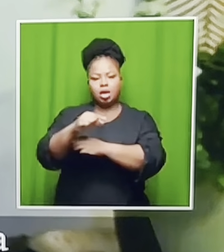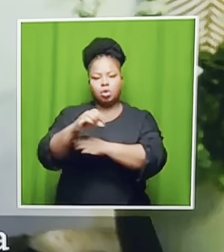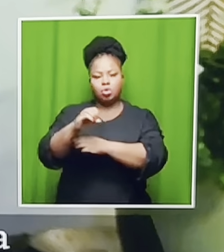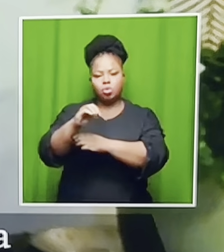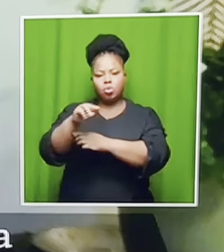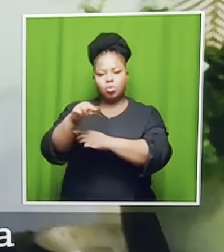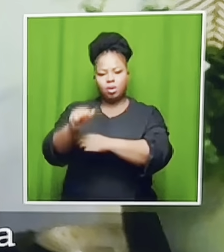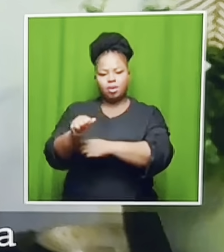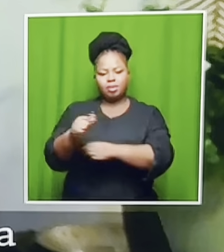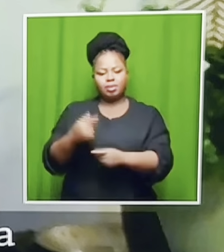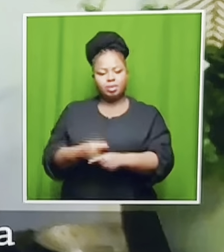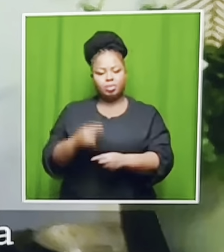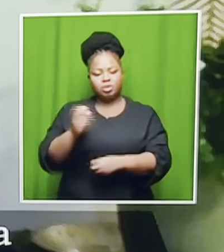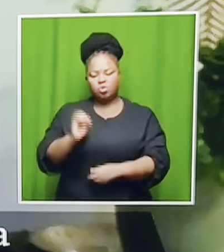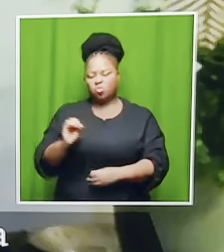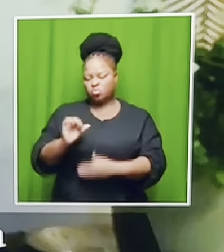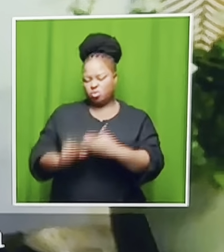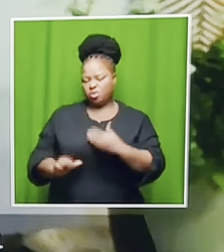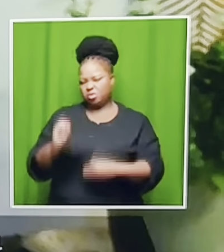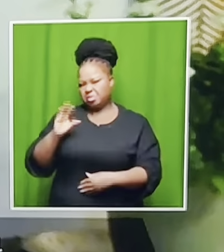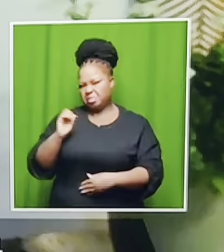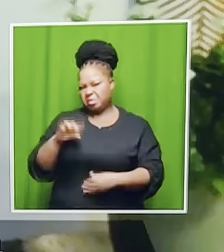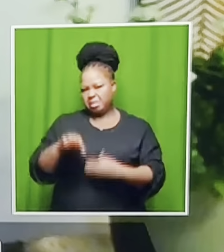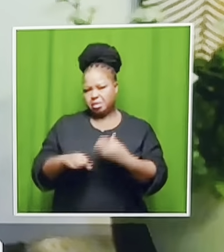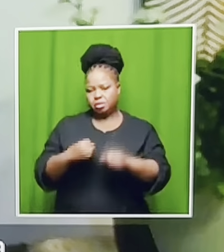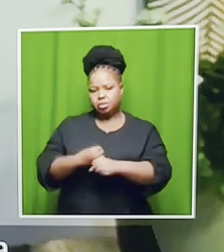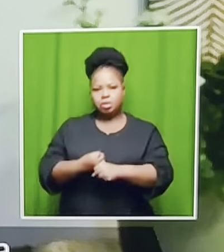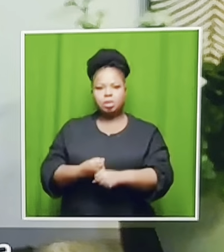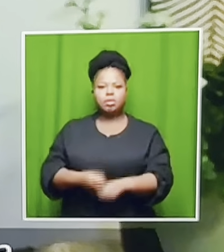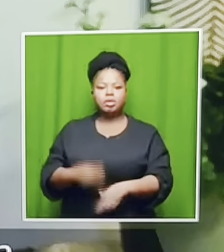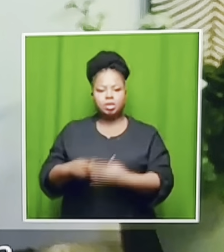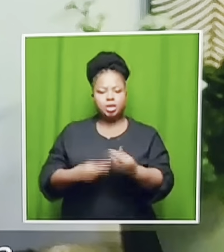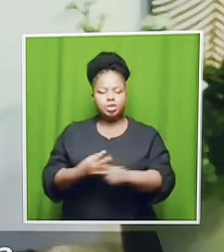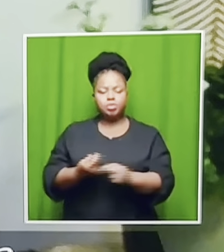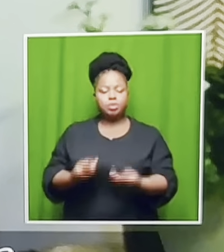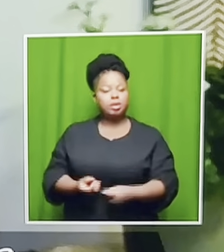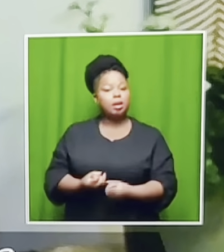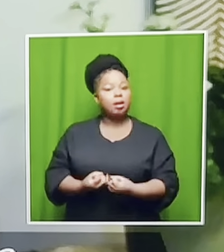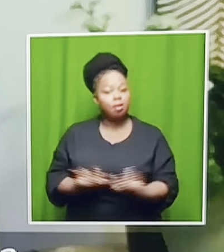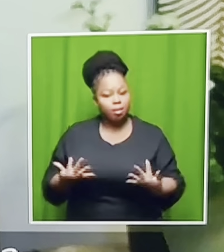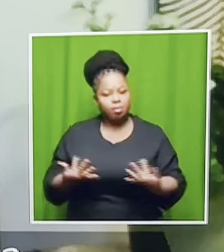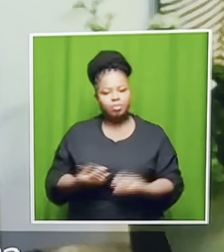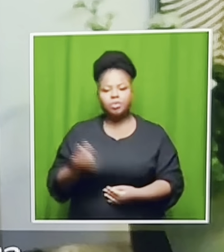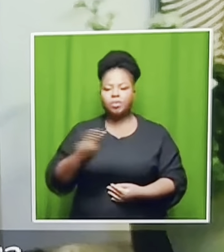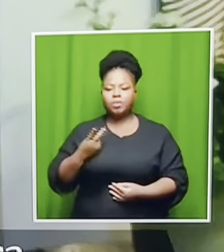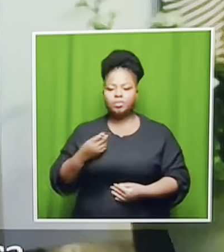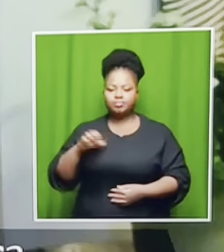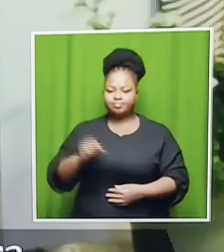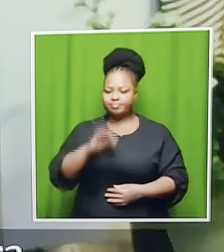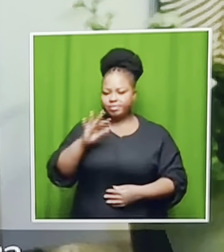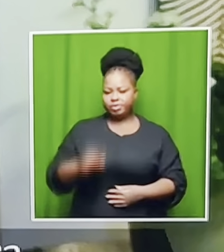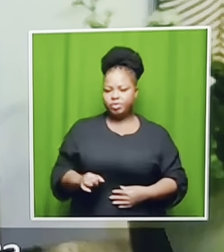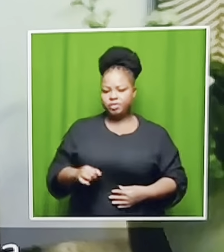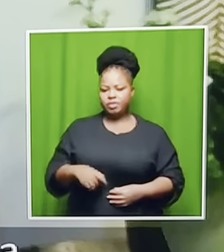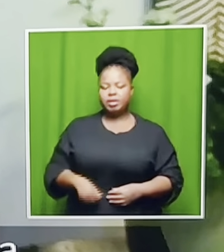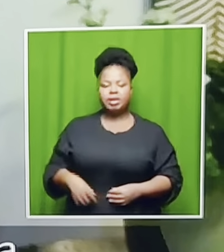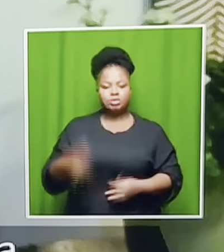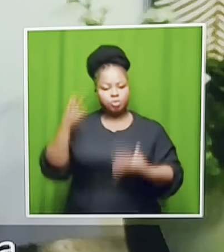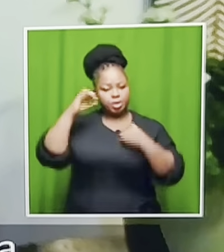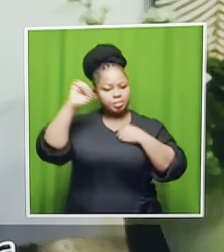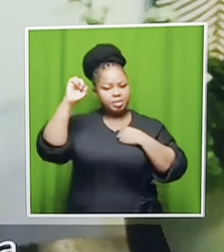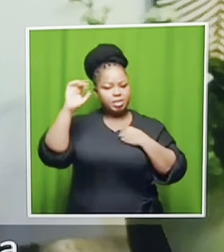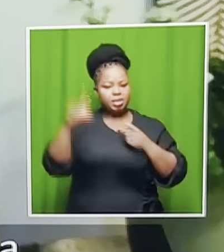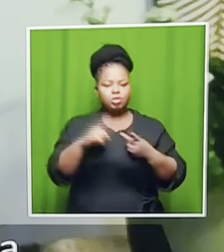for renewal in October or September this year. So there is a lot at play. And don't forget, we recently spoke to South Africa's ambassador to